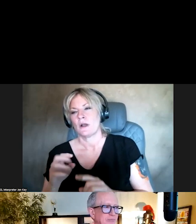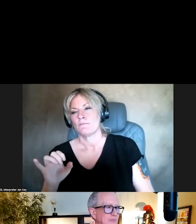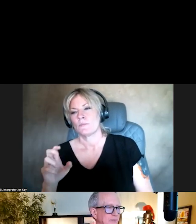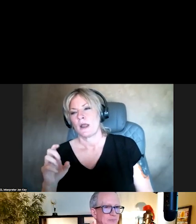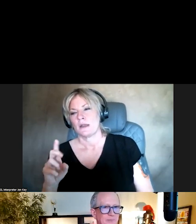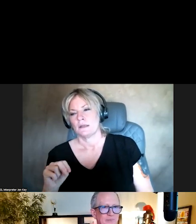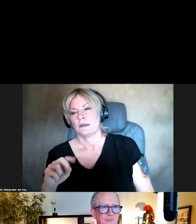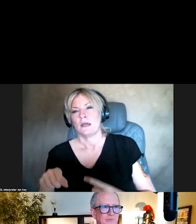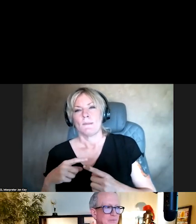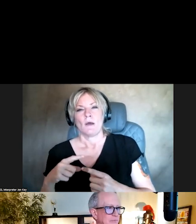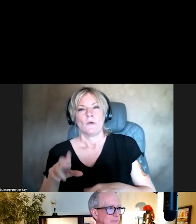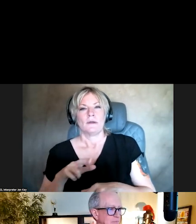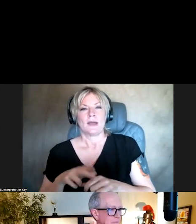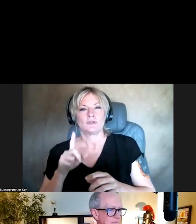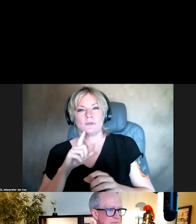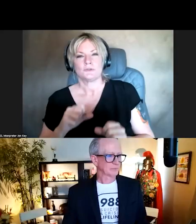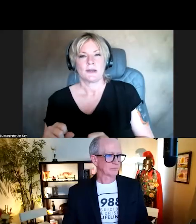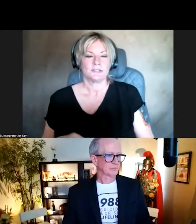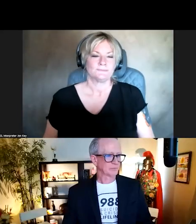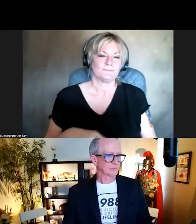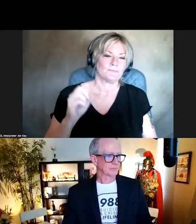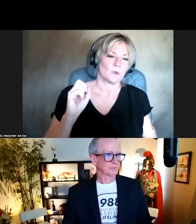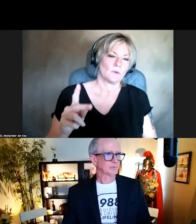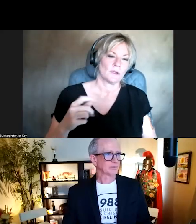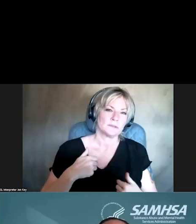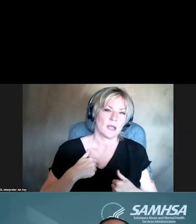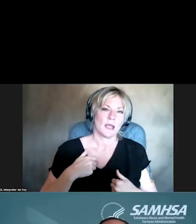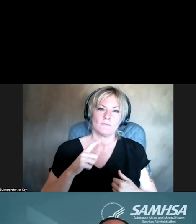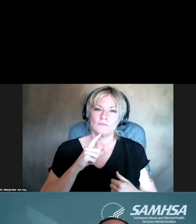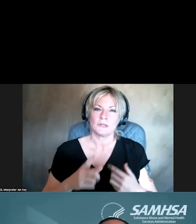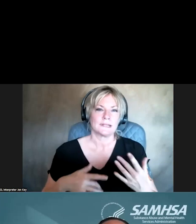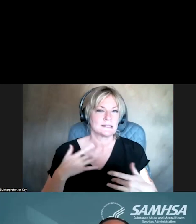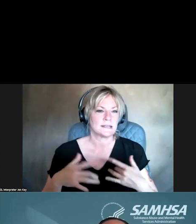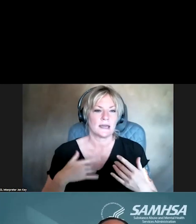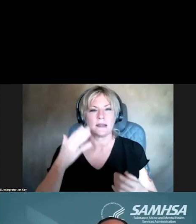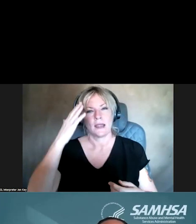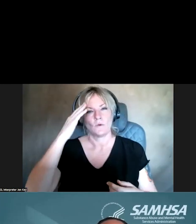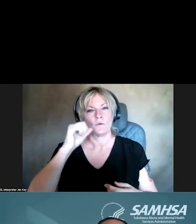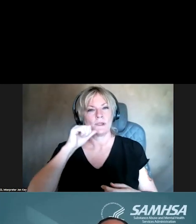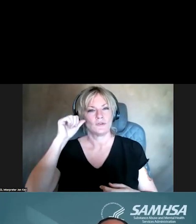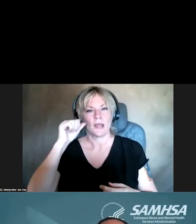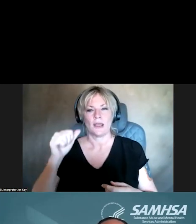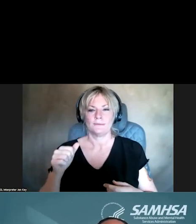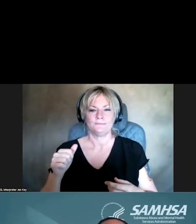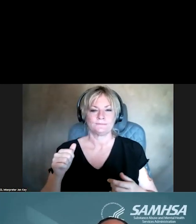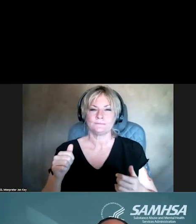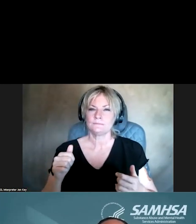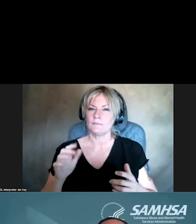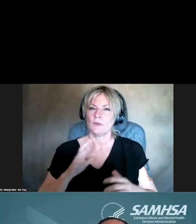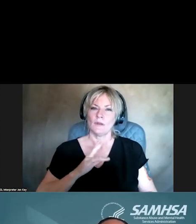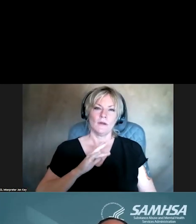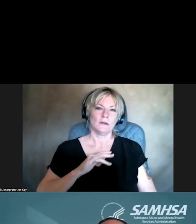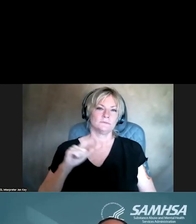strategy. So yeah, I am just really excited. I know yesterday was such an awesome